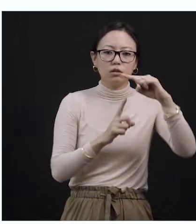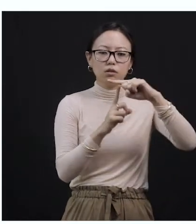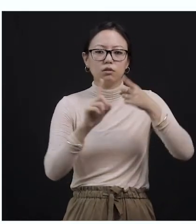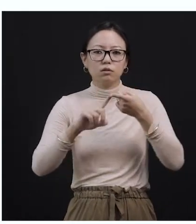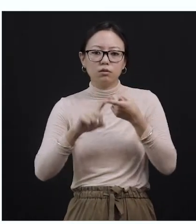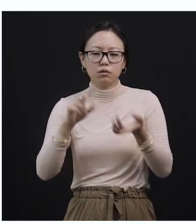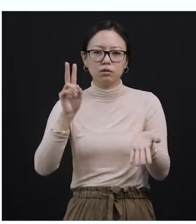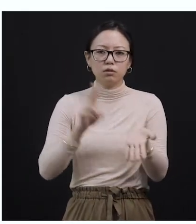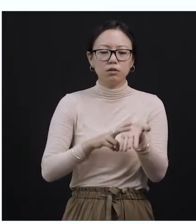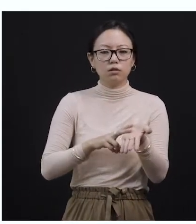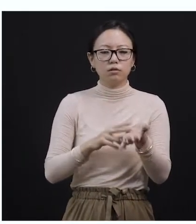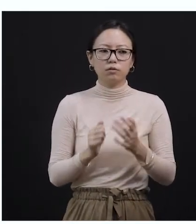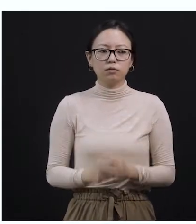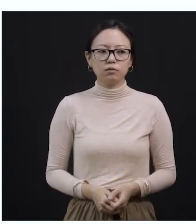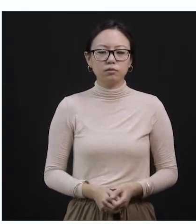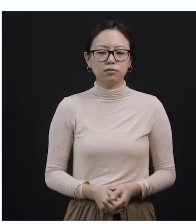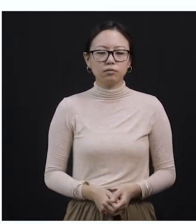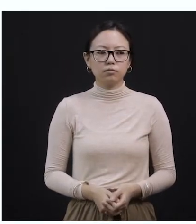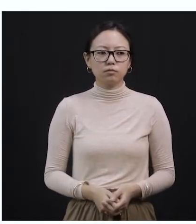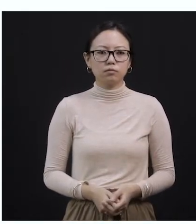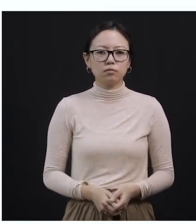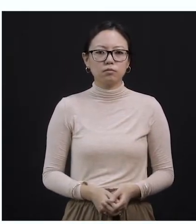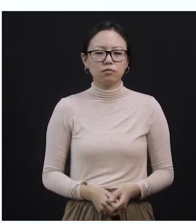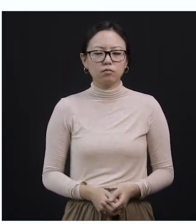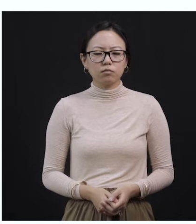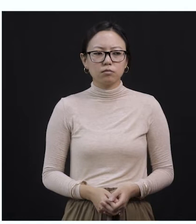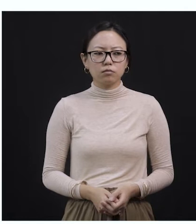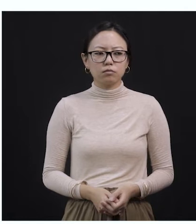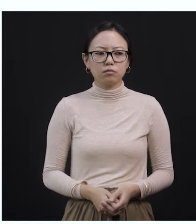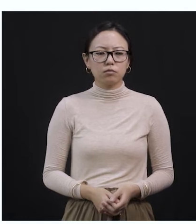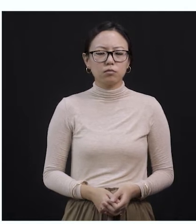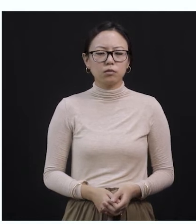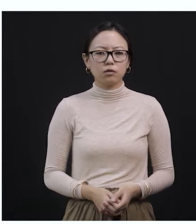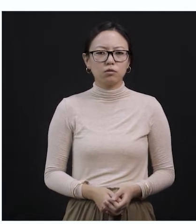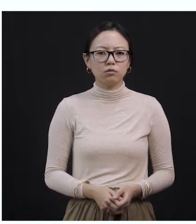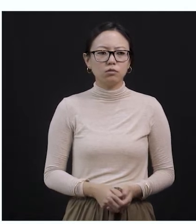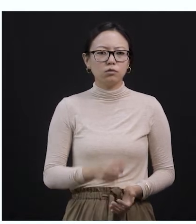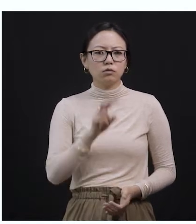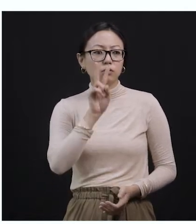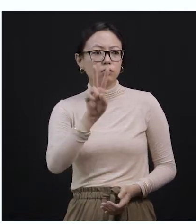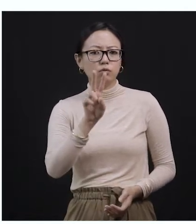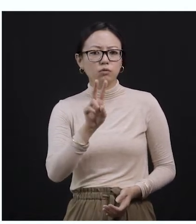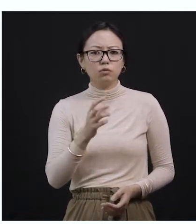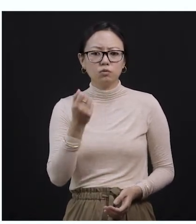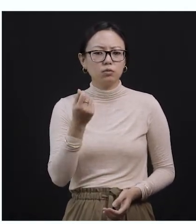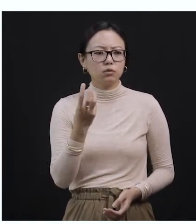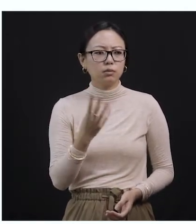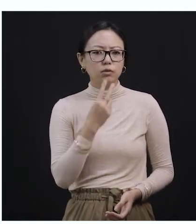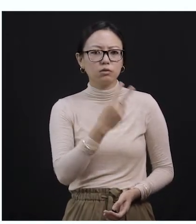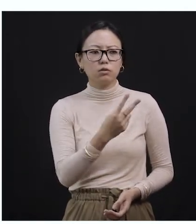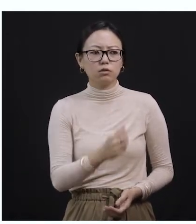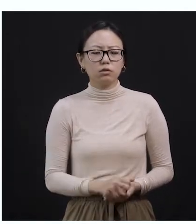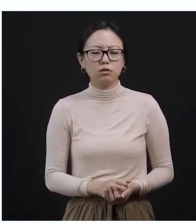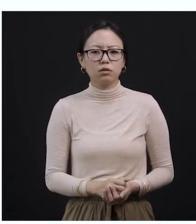SEVENTEEN. 17. Okay, so if you look at the two digit number carefully, the number 7